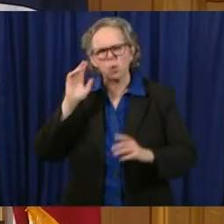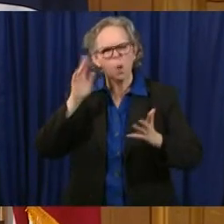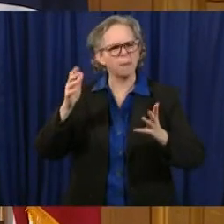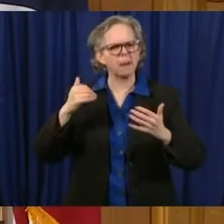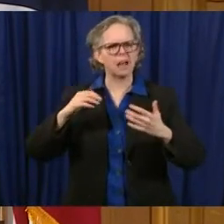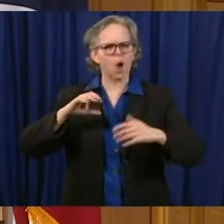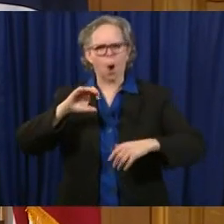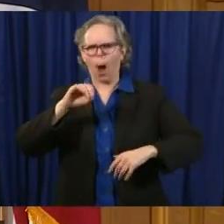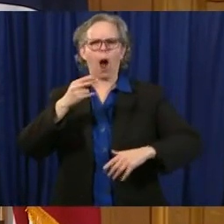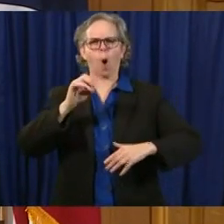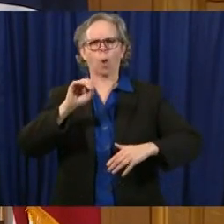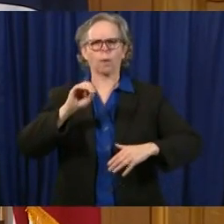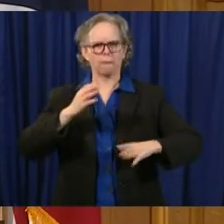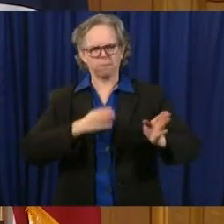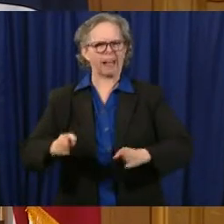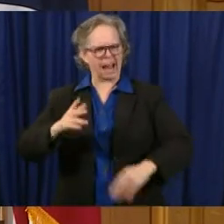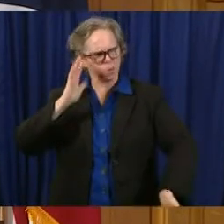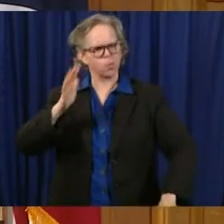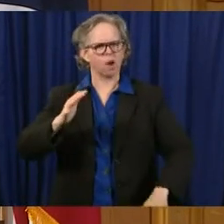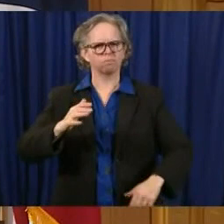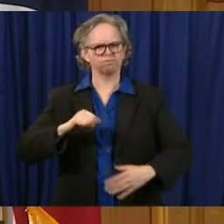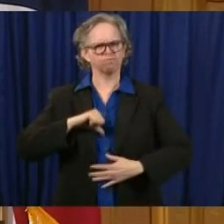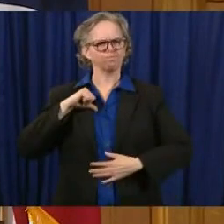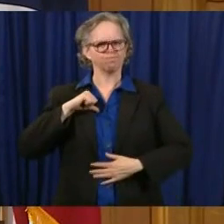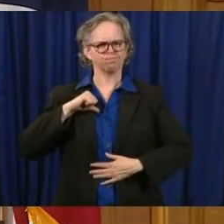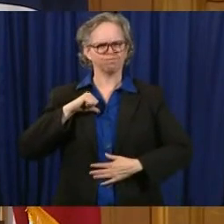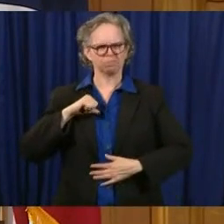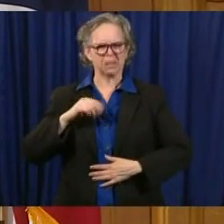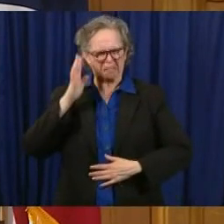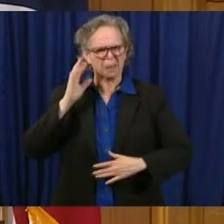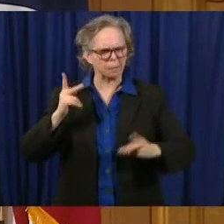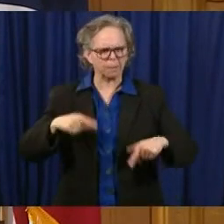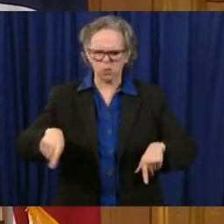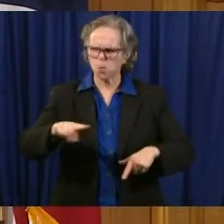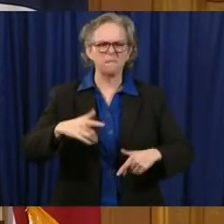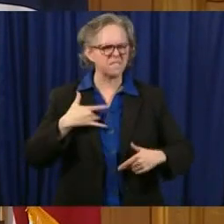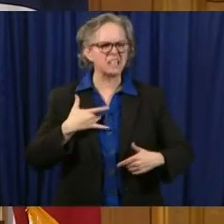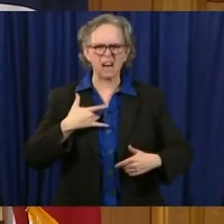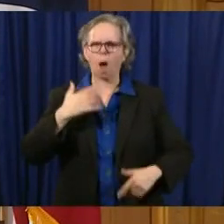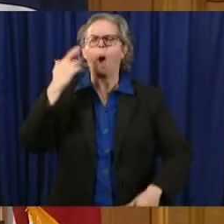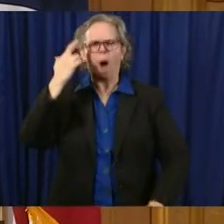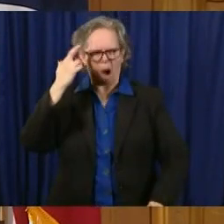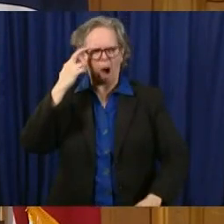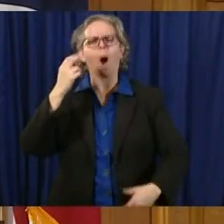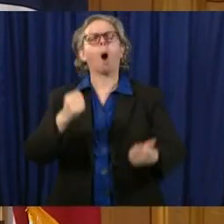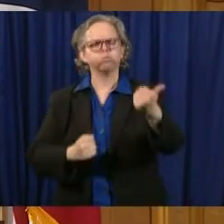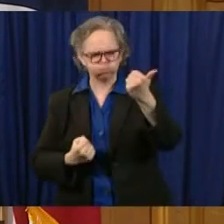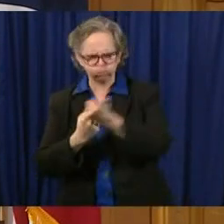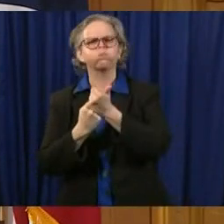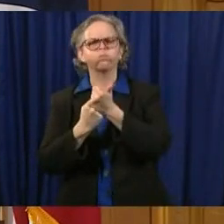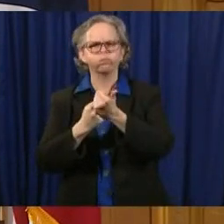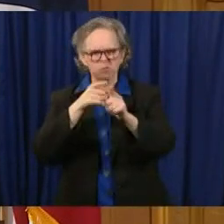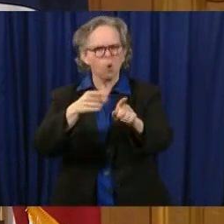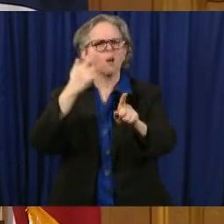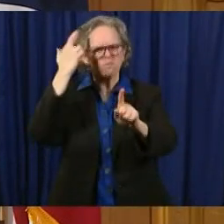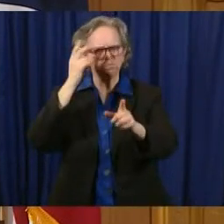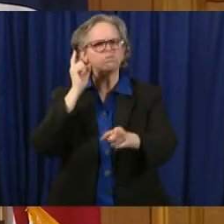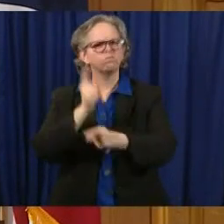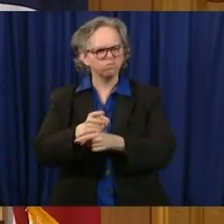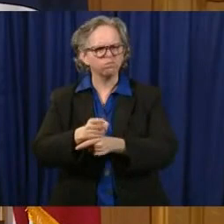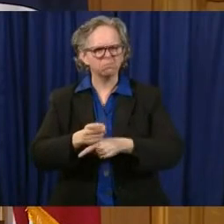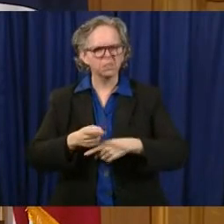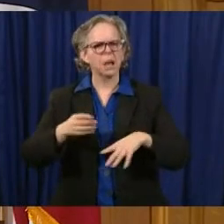and I think people are going to think it's a rational plan. I think the Trump administration will like it as